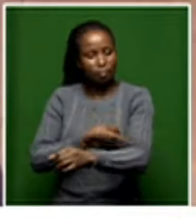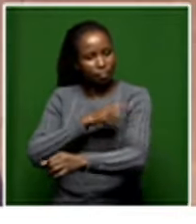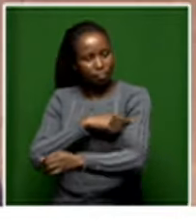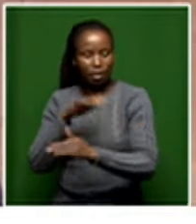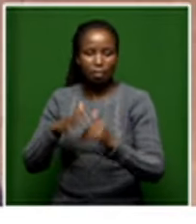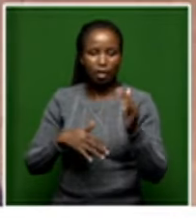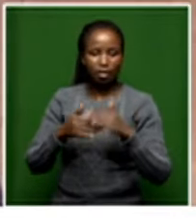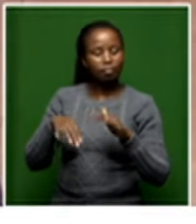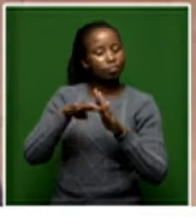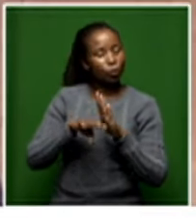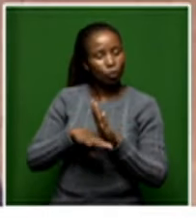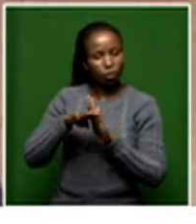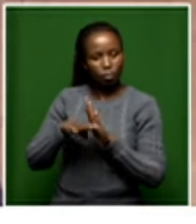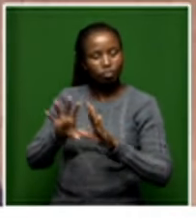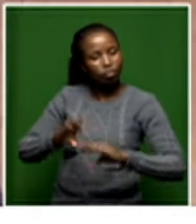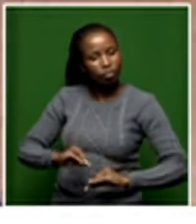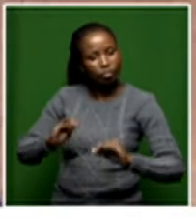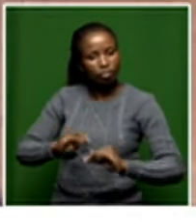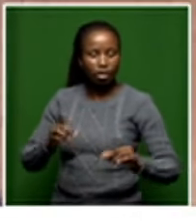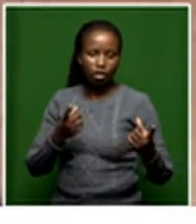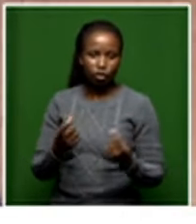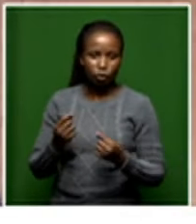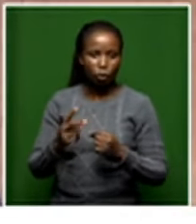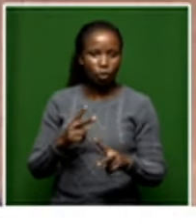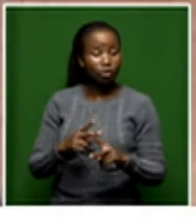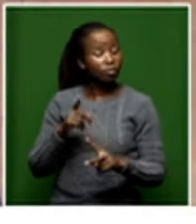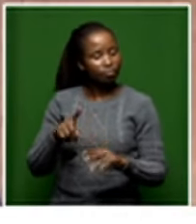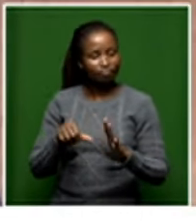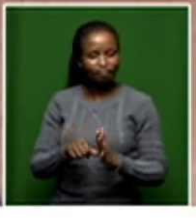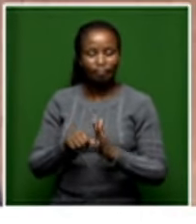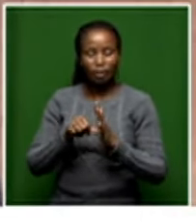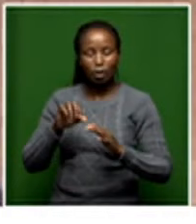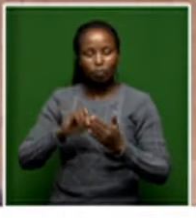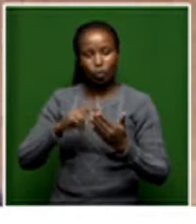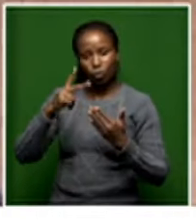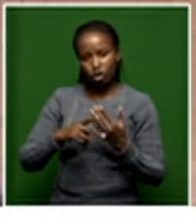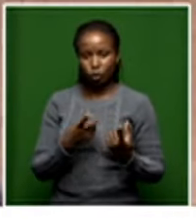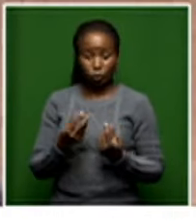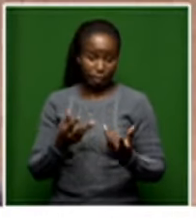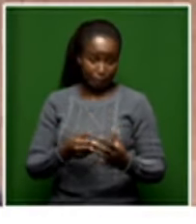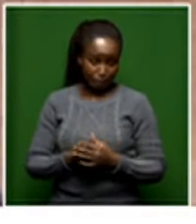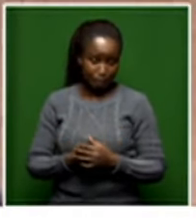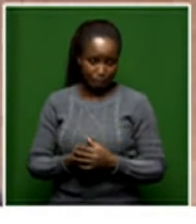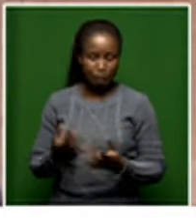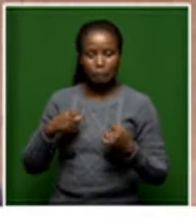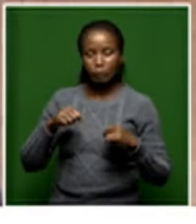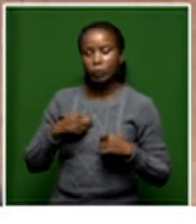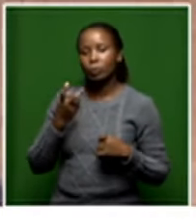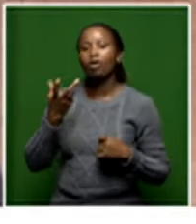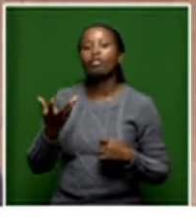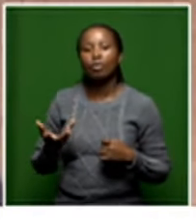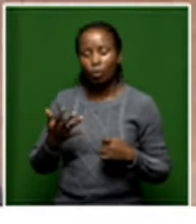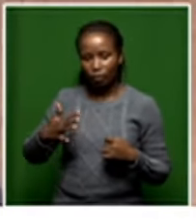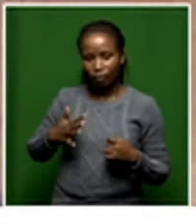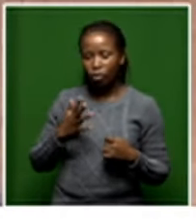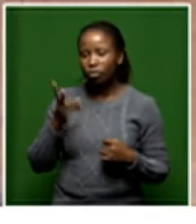various programs, and the Revenue Streams for African Musicians is one of our key projects to do that. We are looking at finding out